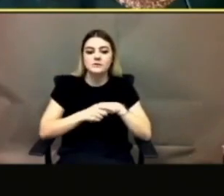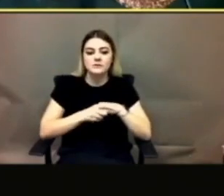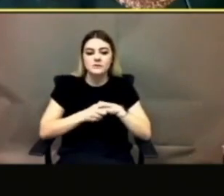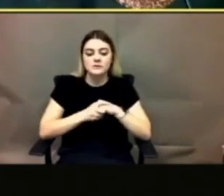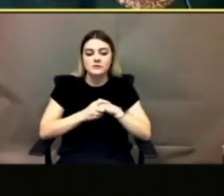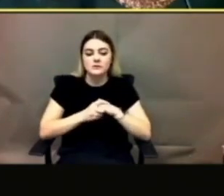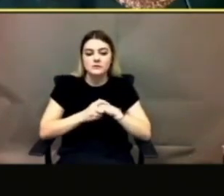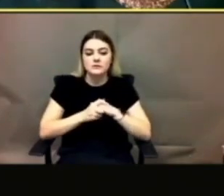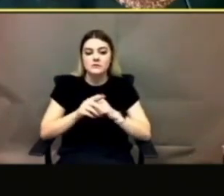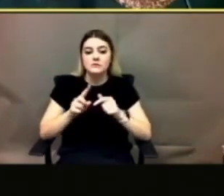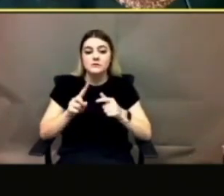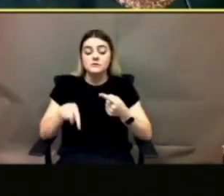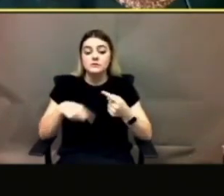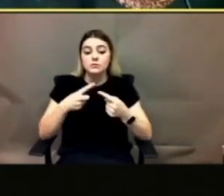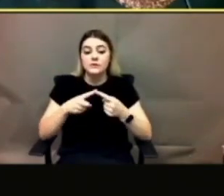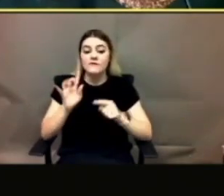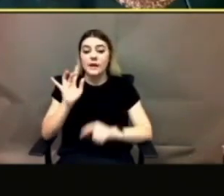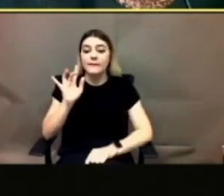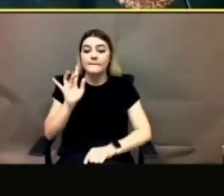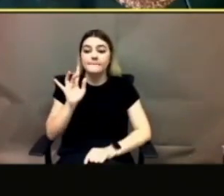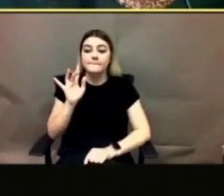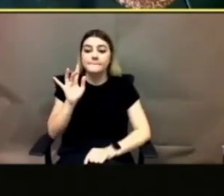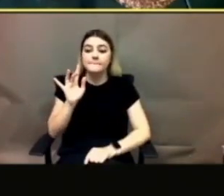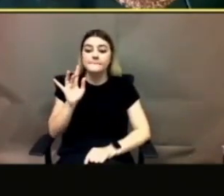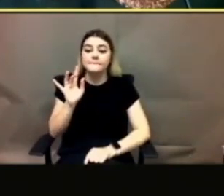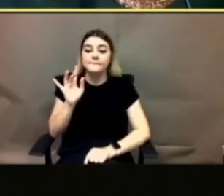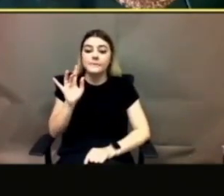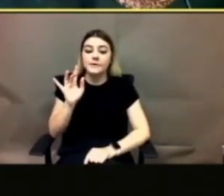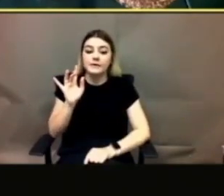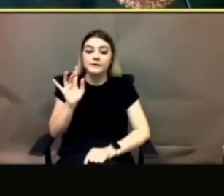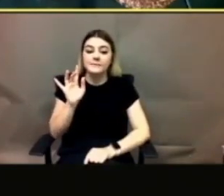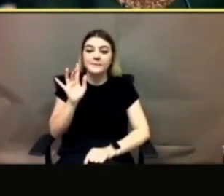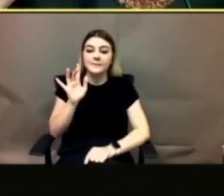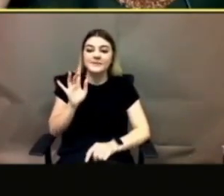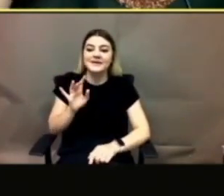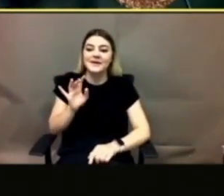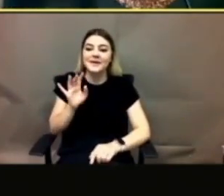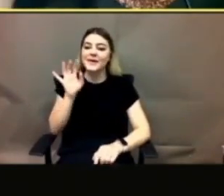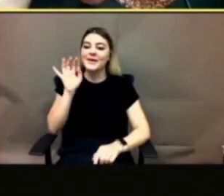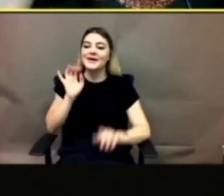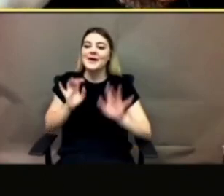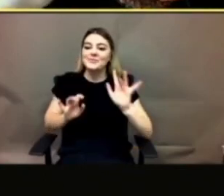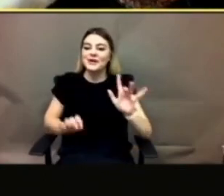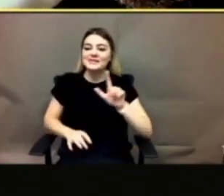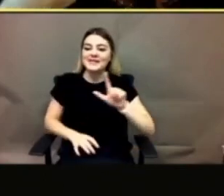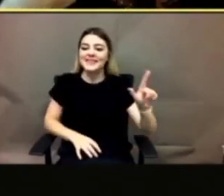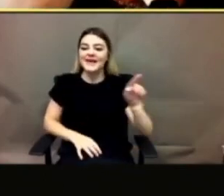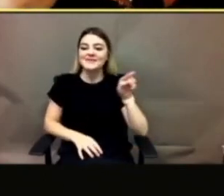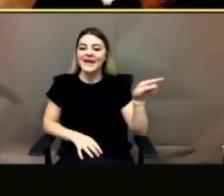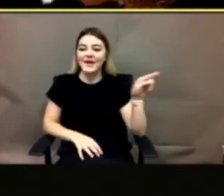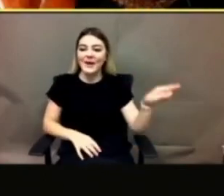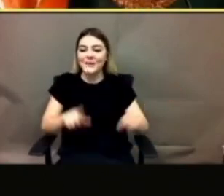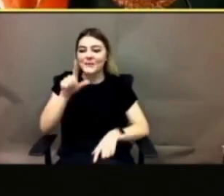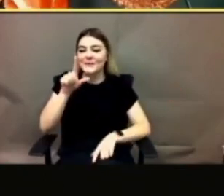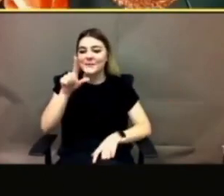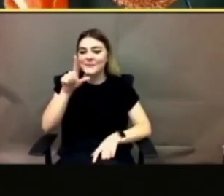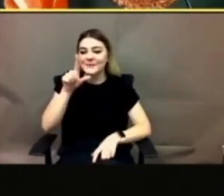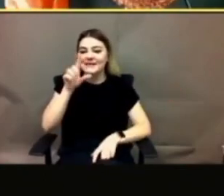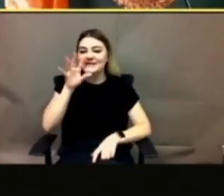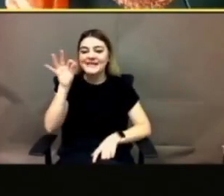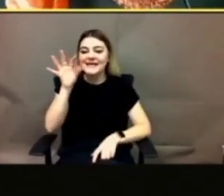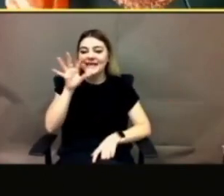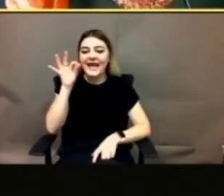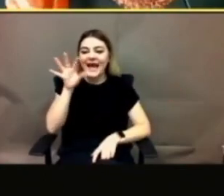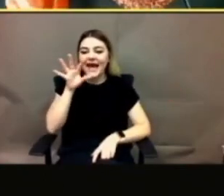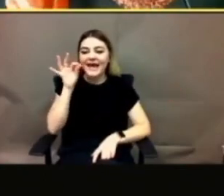when I press the left arrow on my keyboard, we get the meow, or I can bounce the fox, and that works too. Okay,